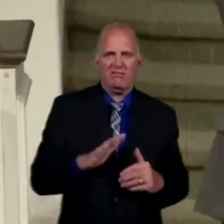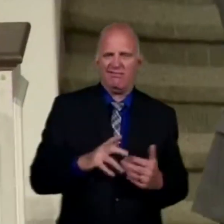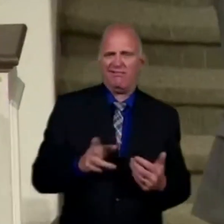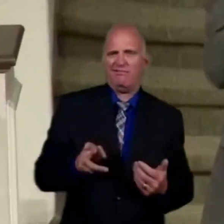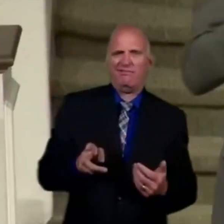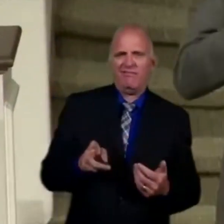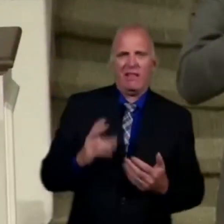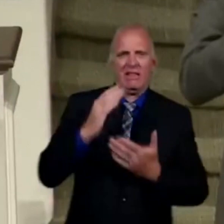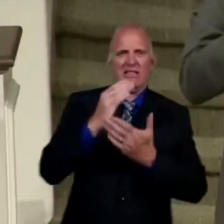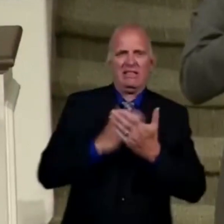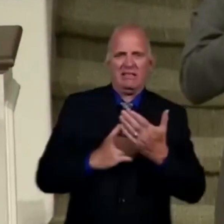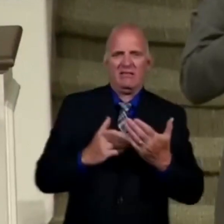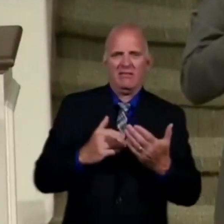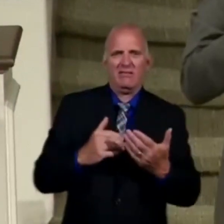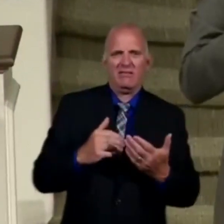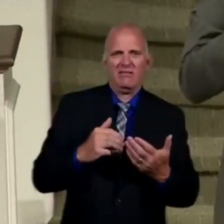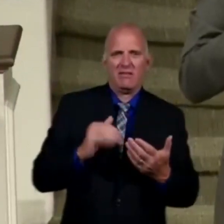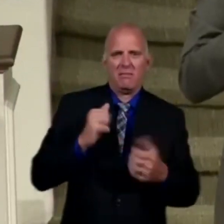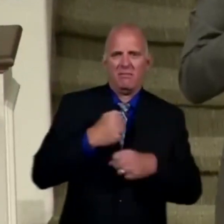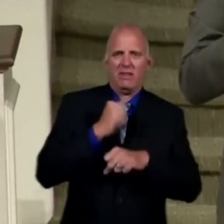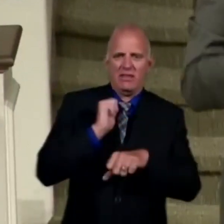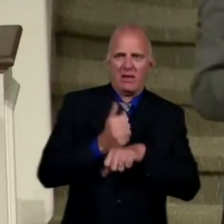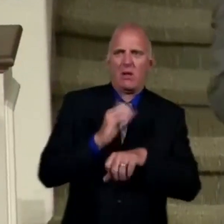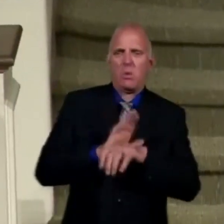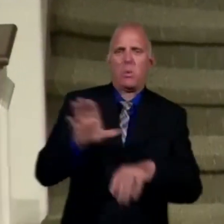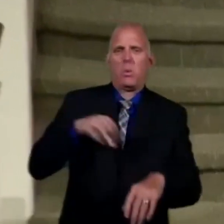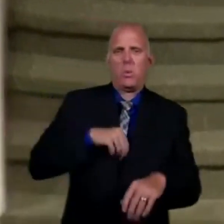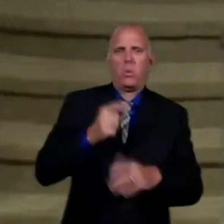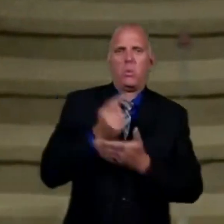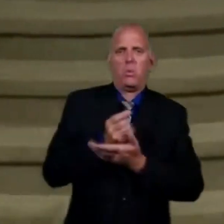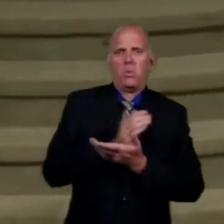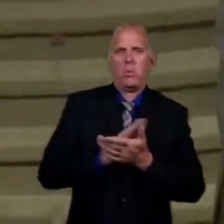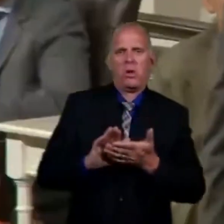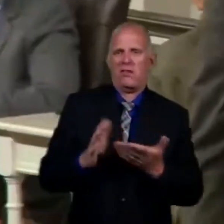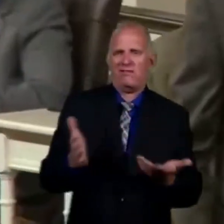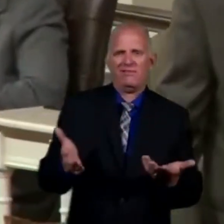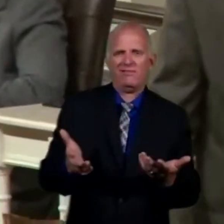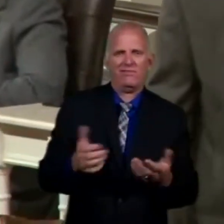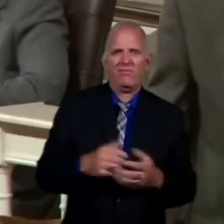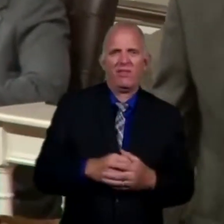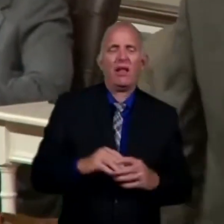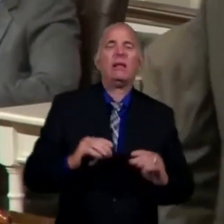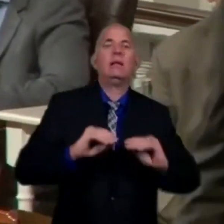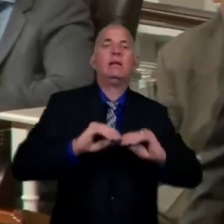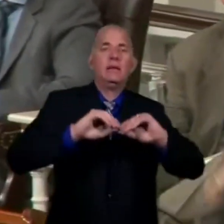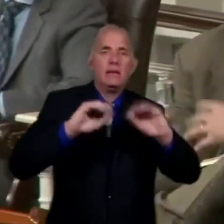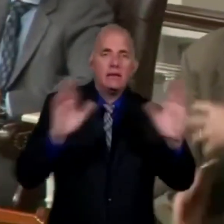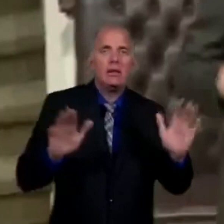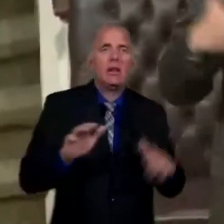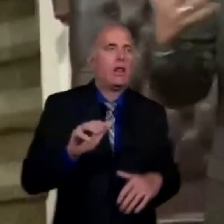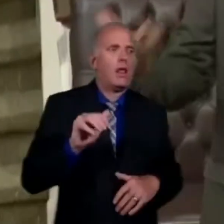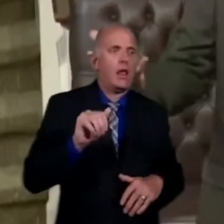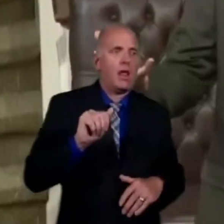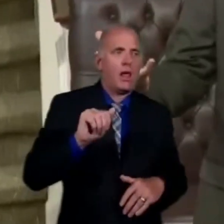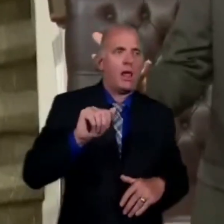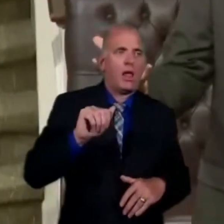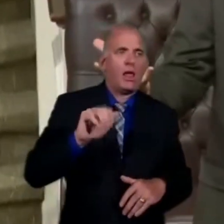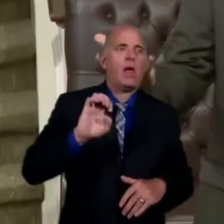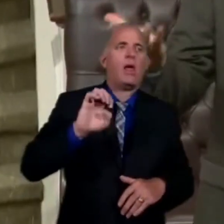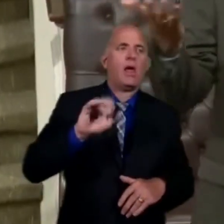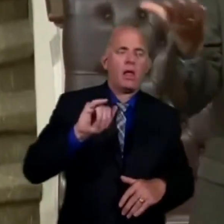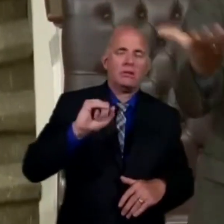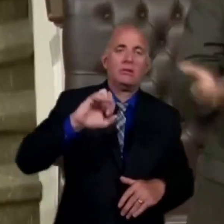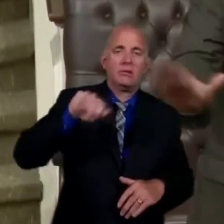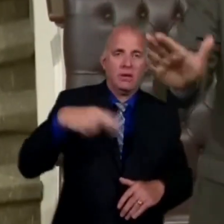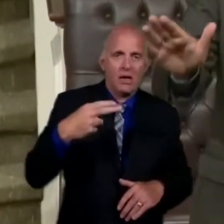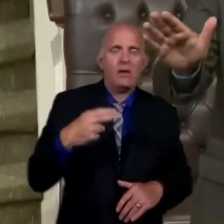things to establish your own righteousness. And the Bible's very clear in the book of Isaiah. He says, for our righteousness is